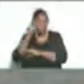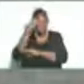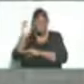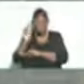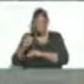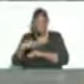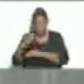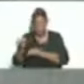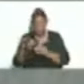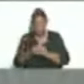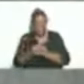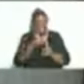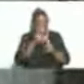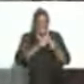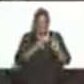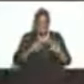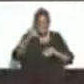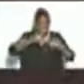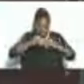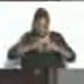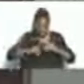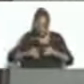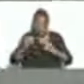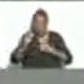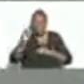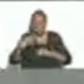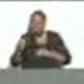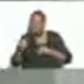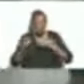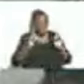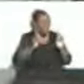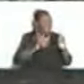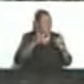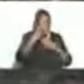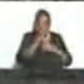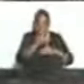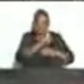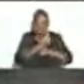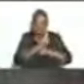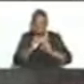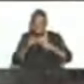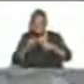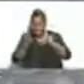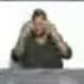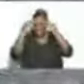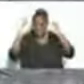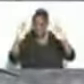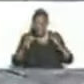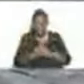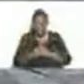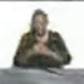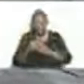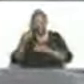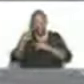Everybody packed. Everything packed inside the house, but we don't know where we're going. If we're going to sleep in a suite or in a car, we don't know nothing. When they come in